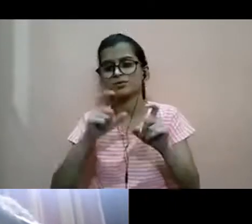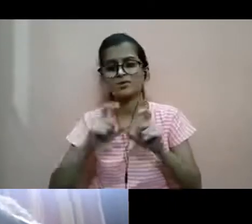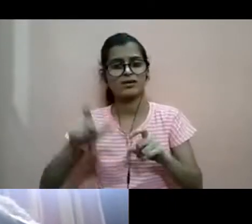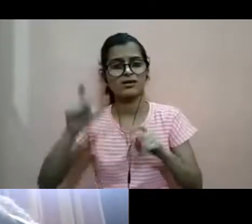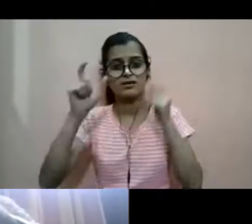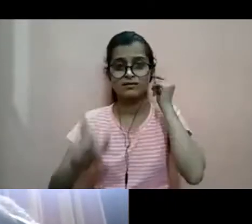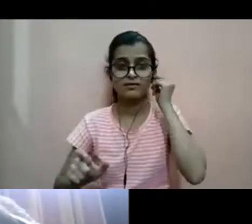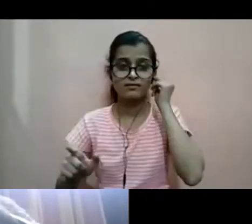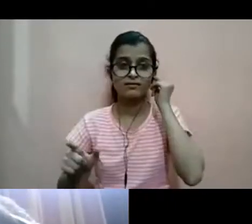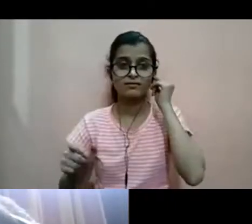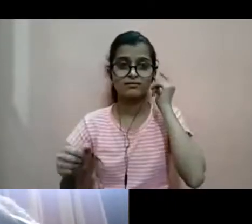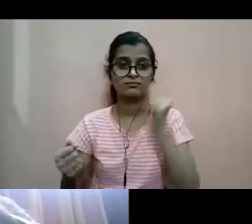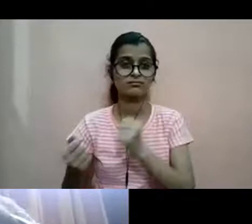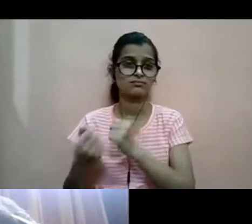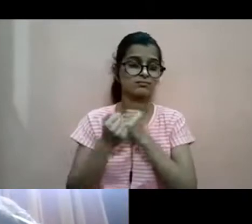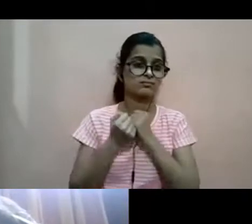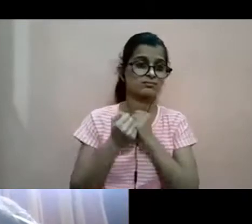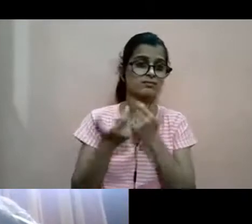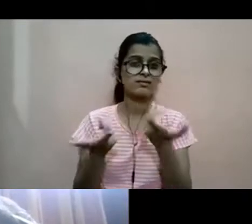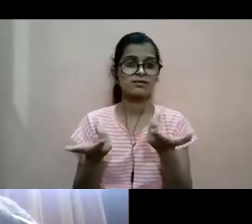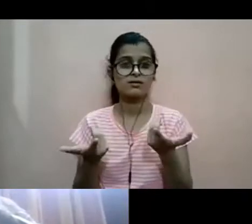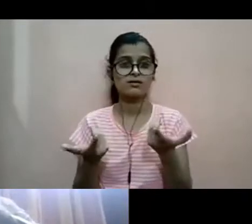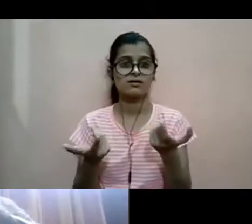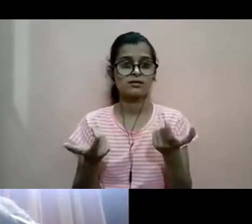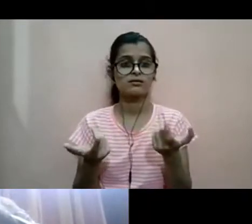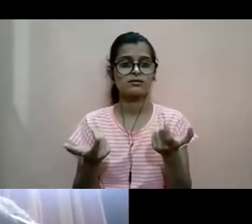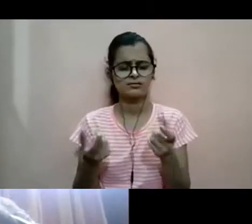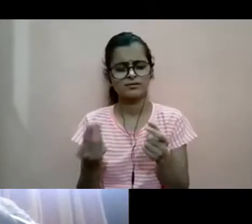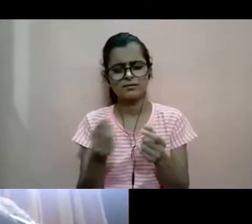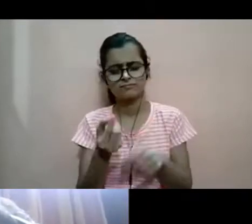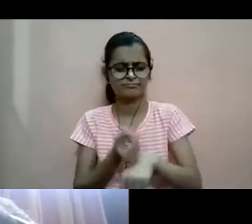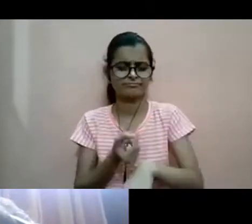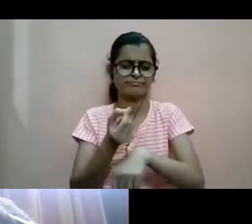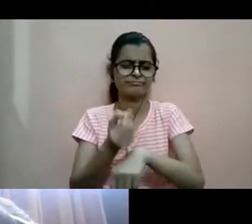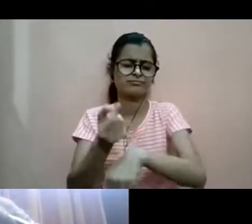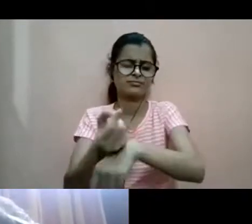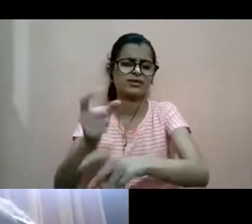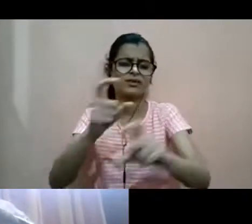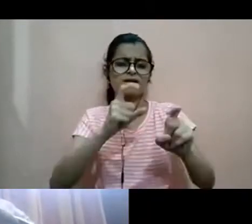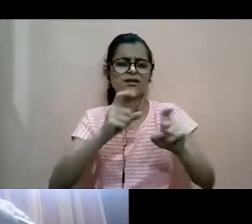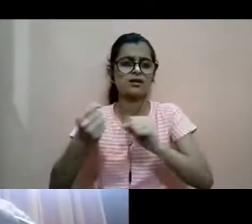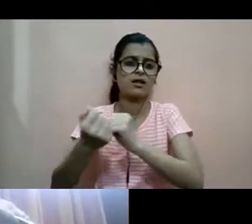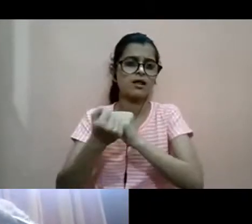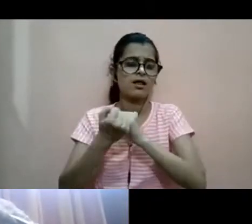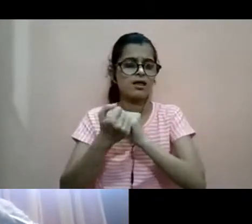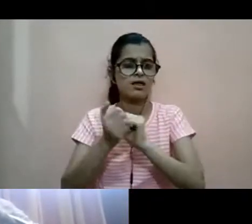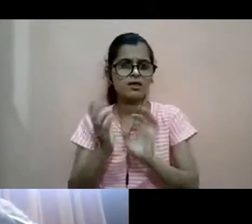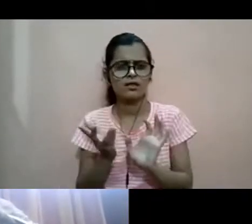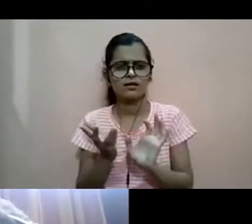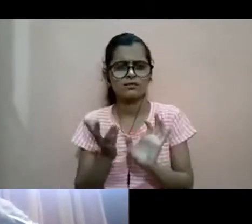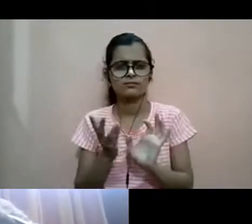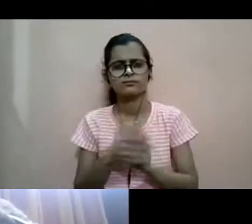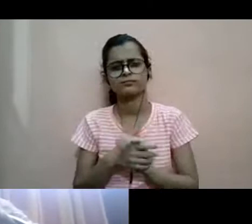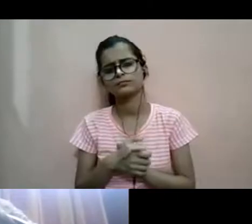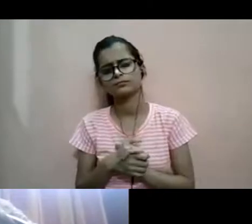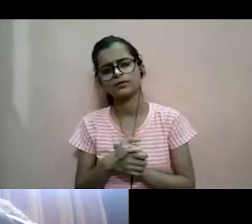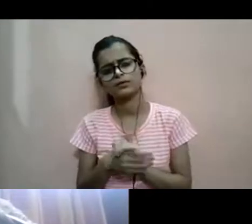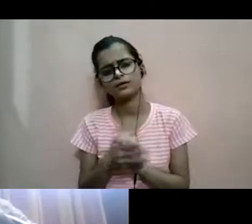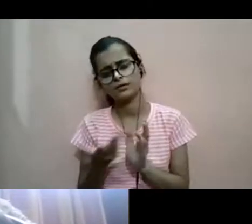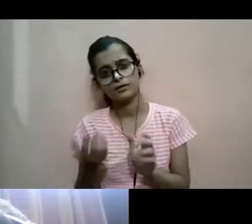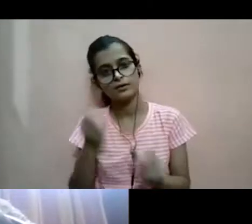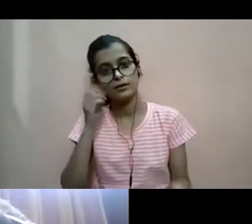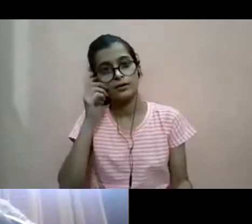subsequent, the subsequent moments of caregiving. So when a